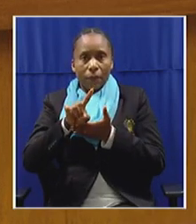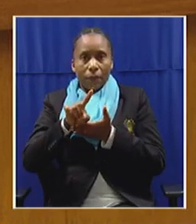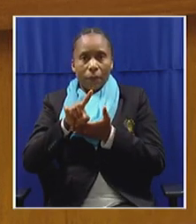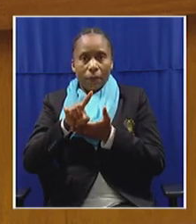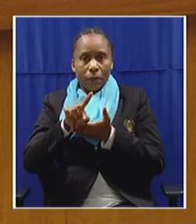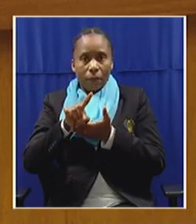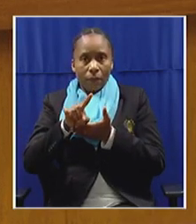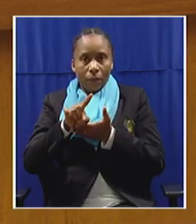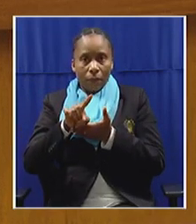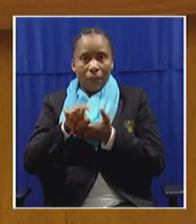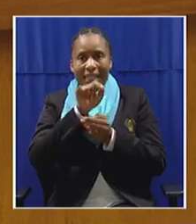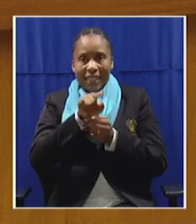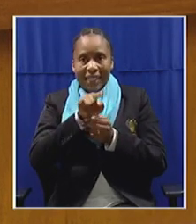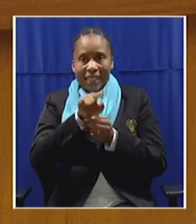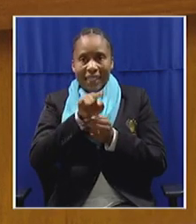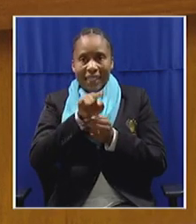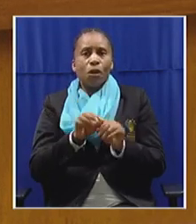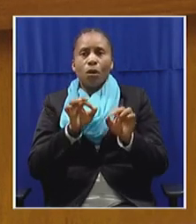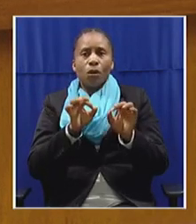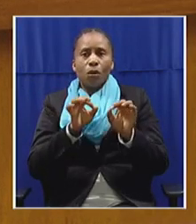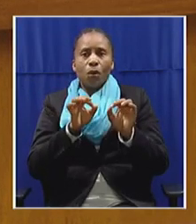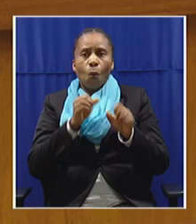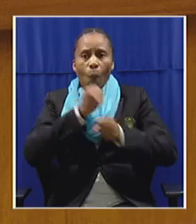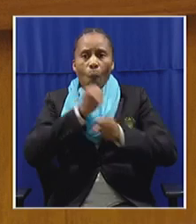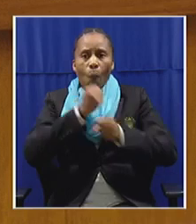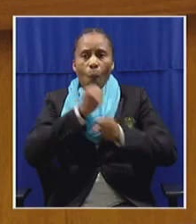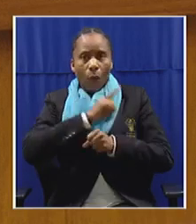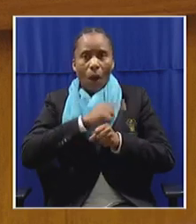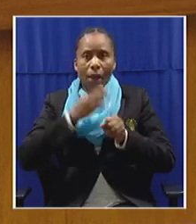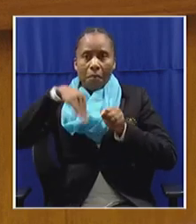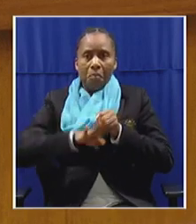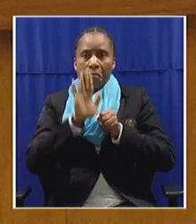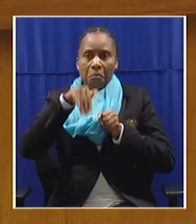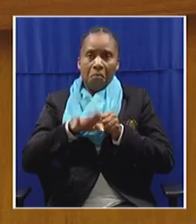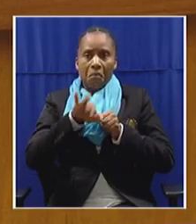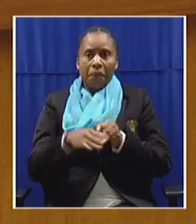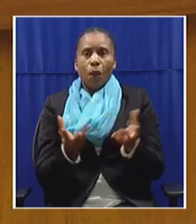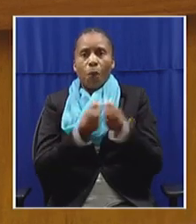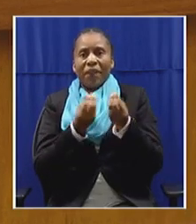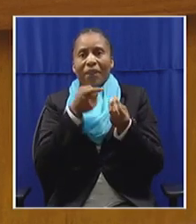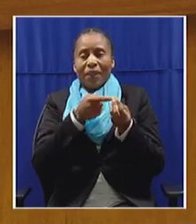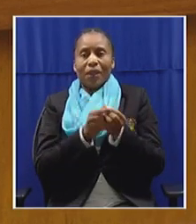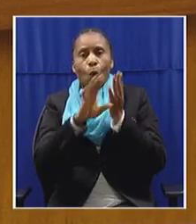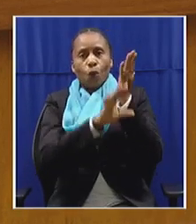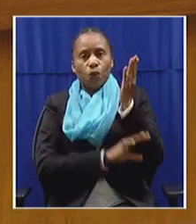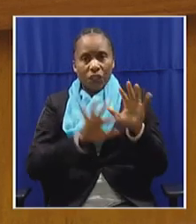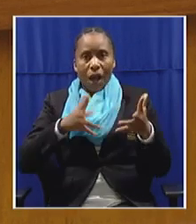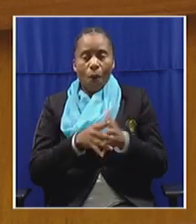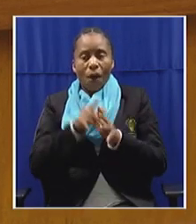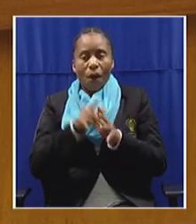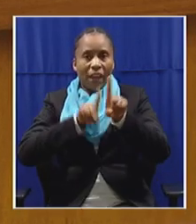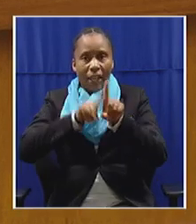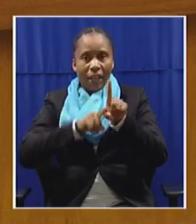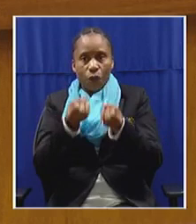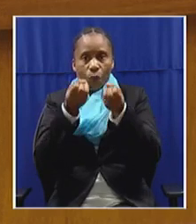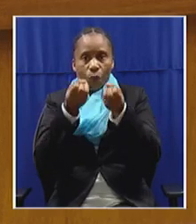is invalid to the extent of its inconsistency with the Constitution by failing to provide for